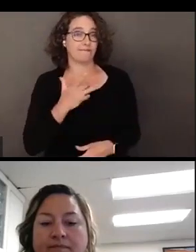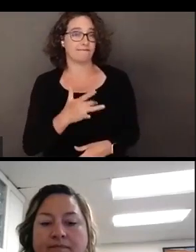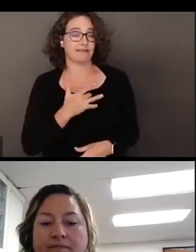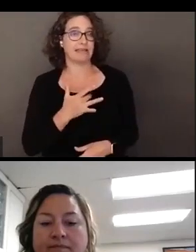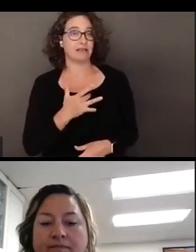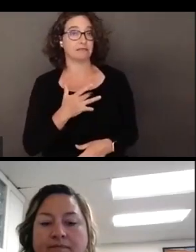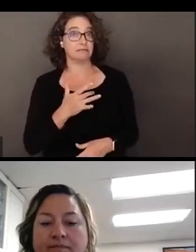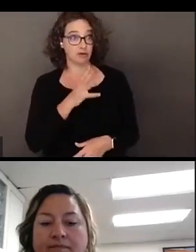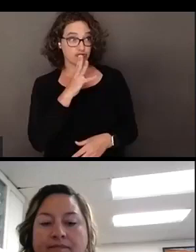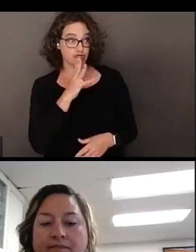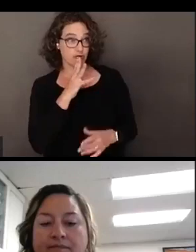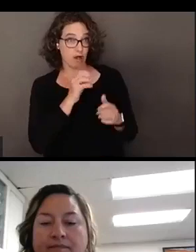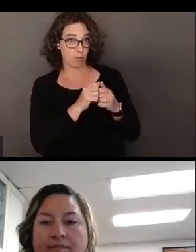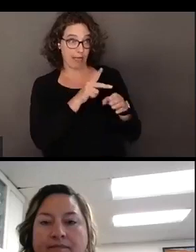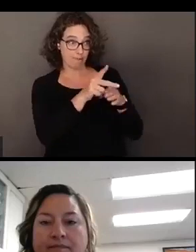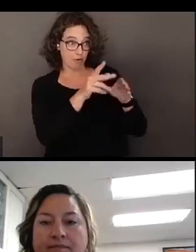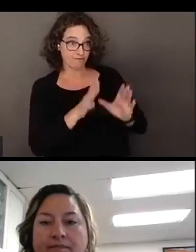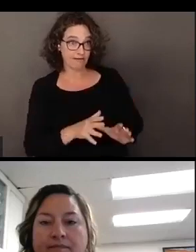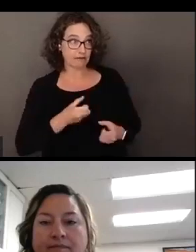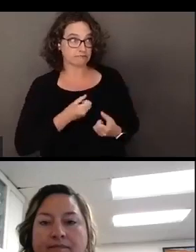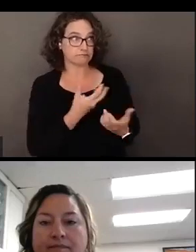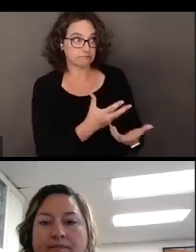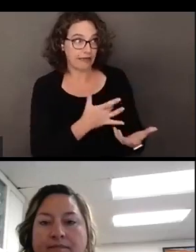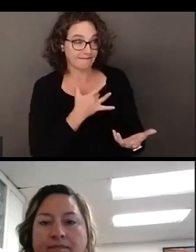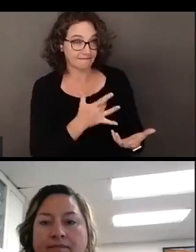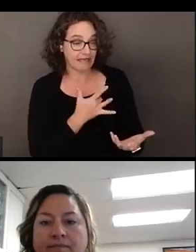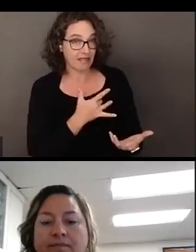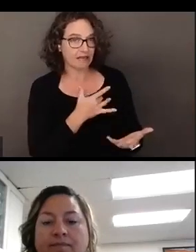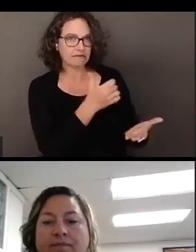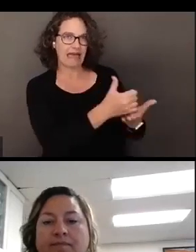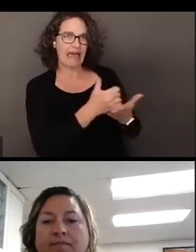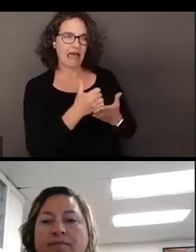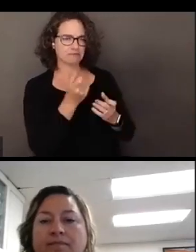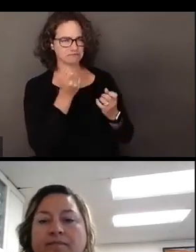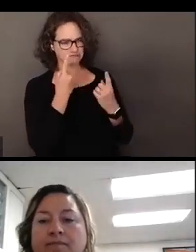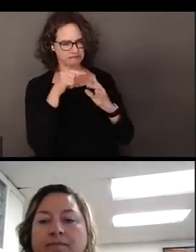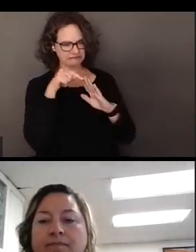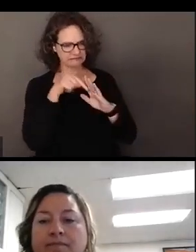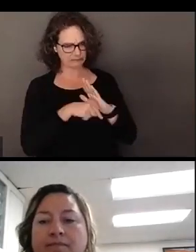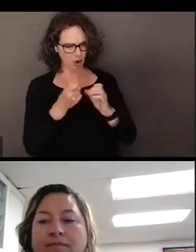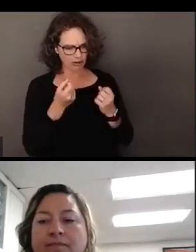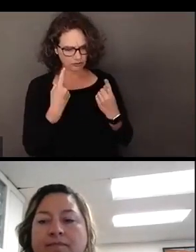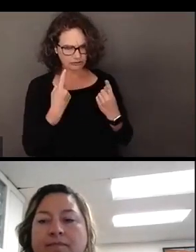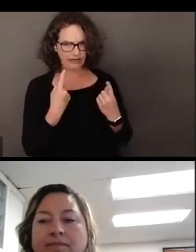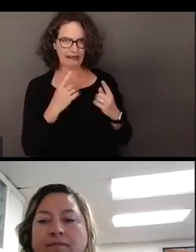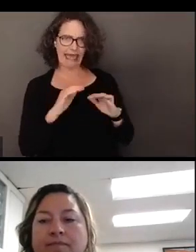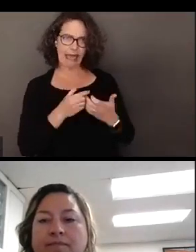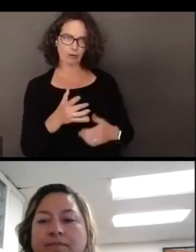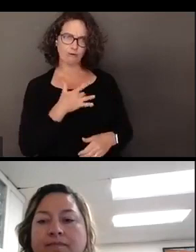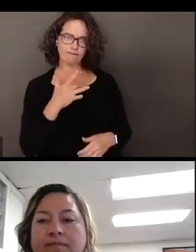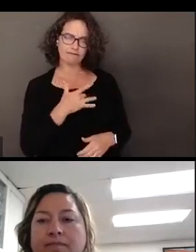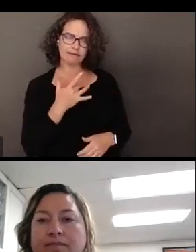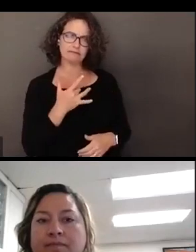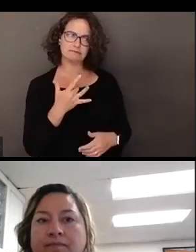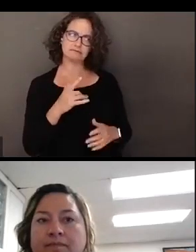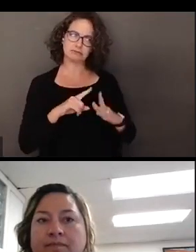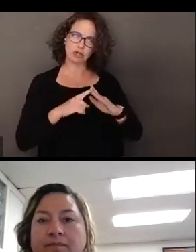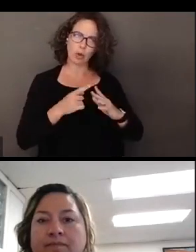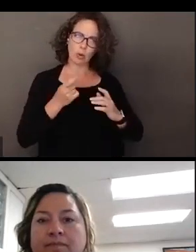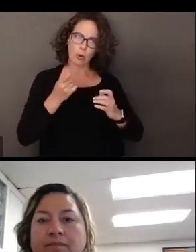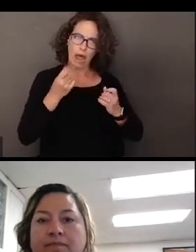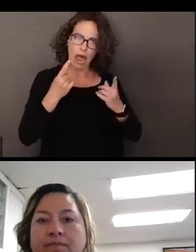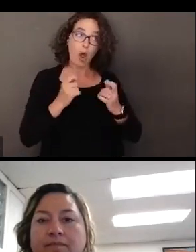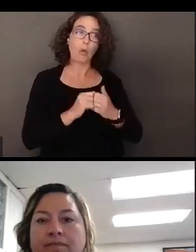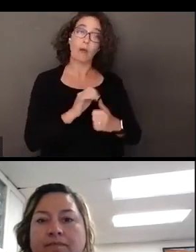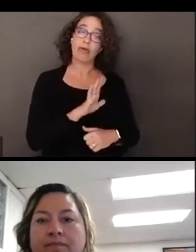a professional, sometimes you have a deeper understanding of where you are at. And sometimes you start understanding a little bit with their